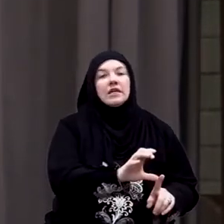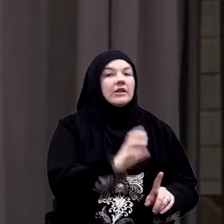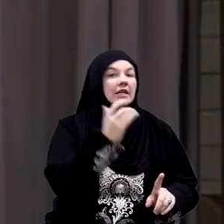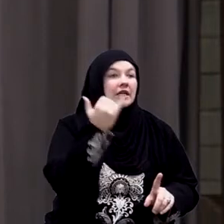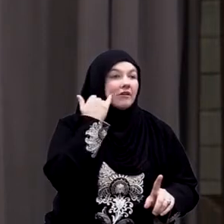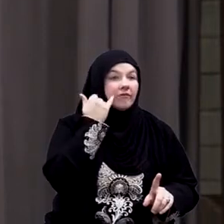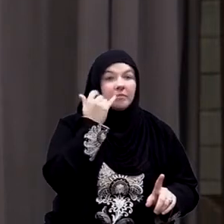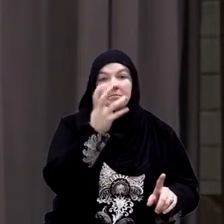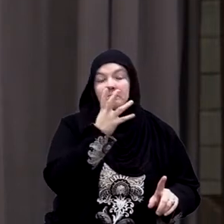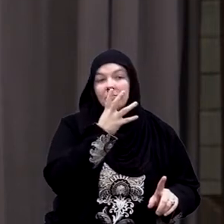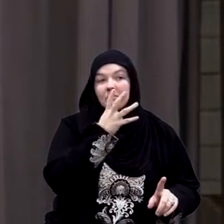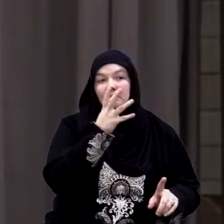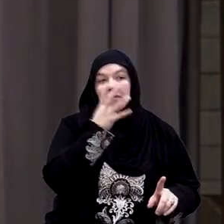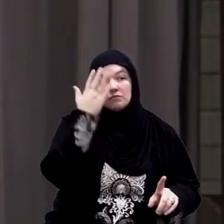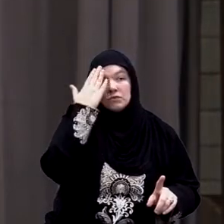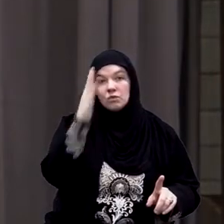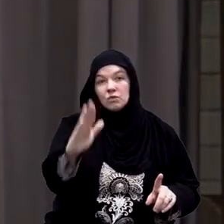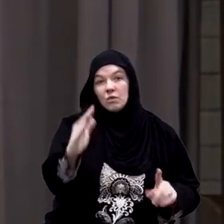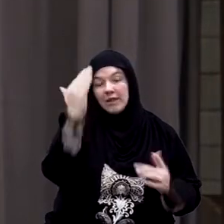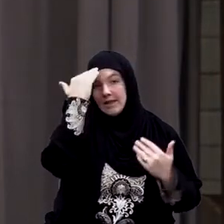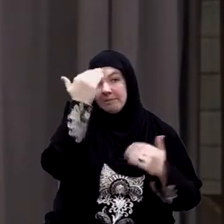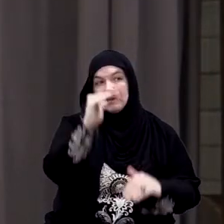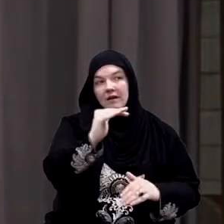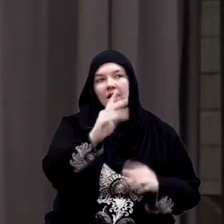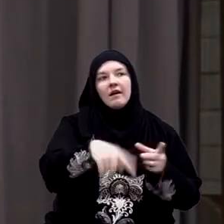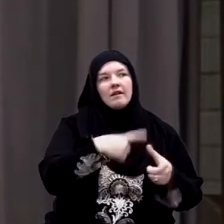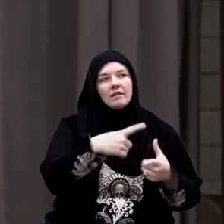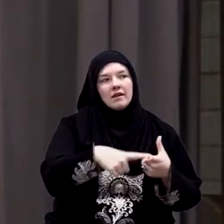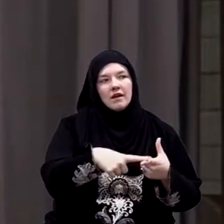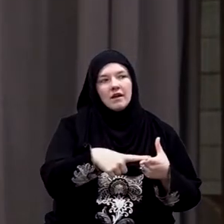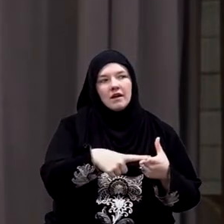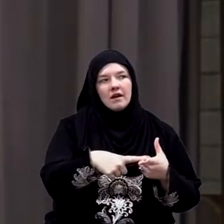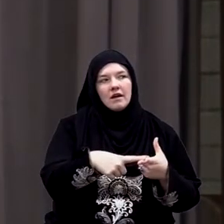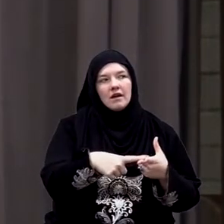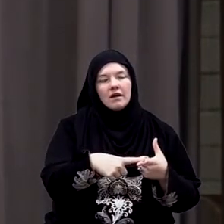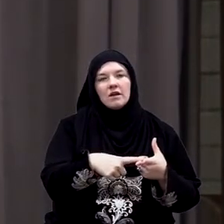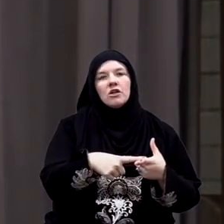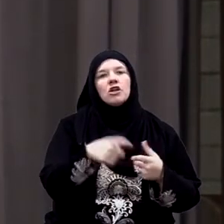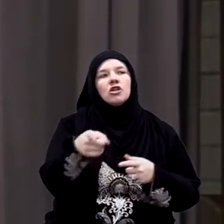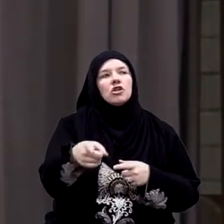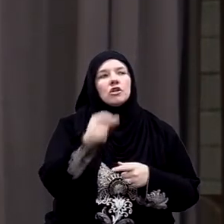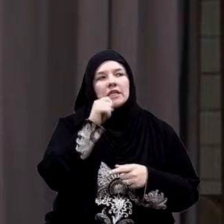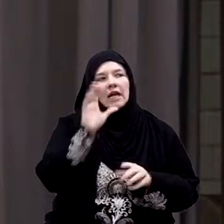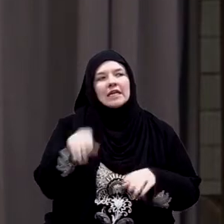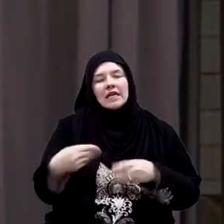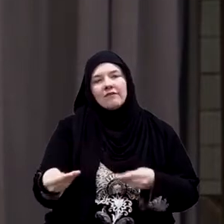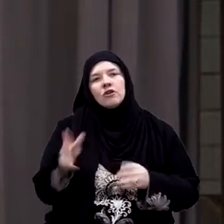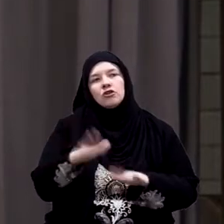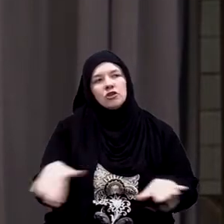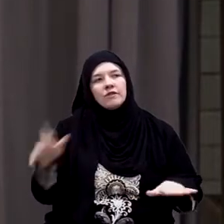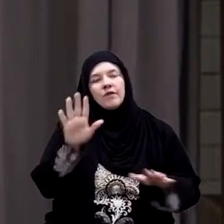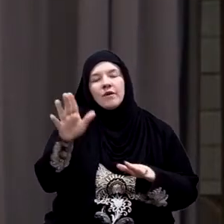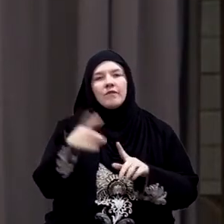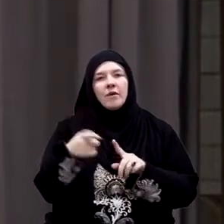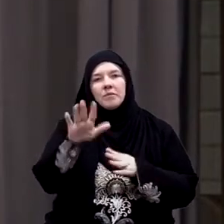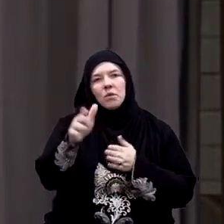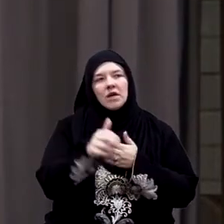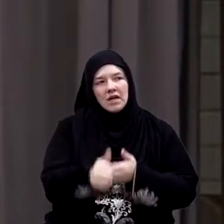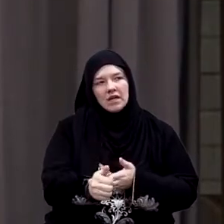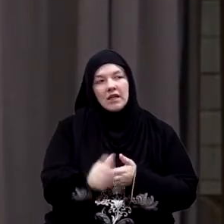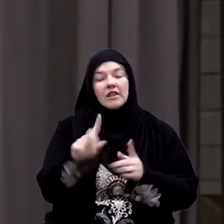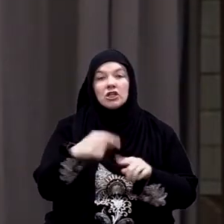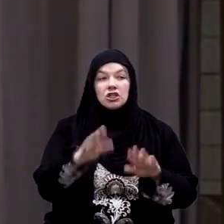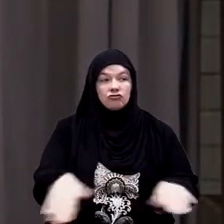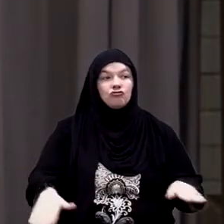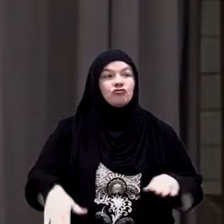doesn't know except what she knows, you're depriving your children from your guidance. Then they